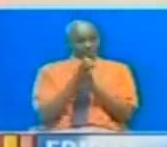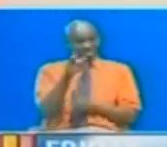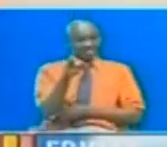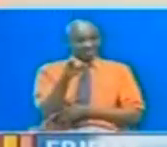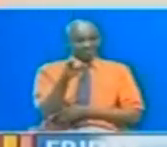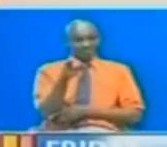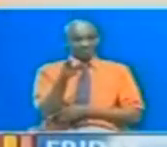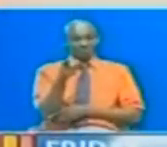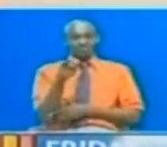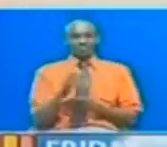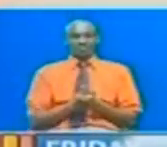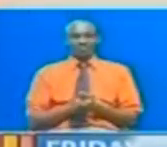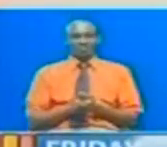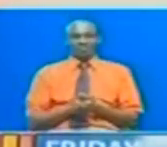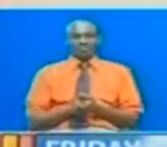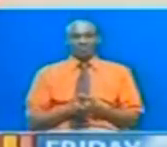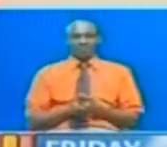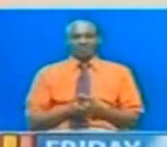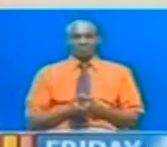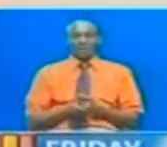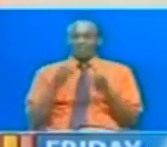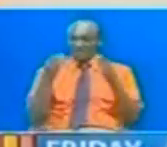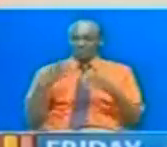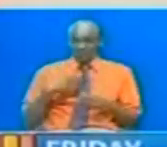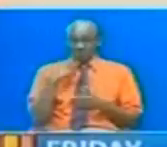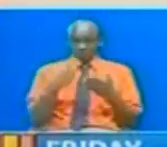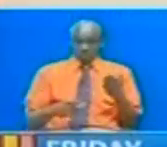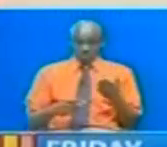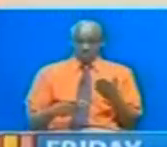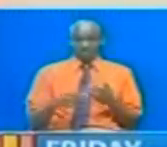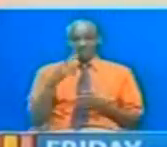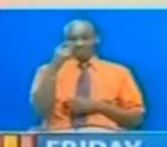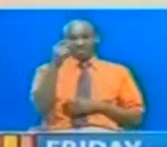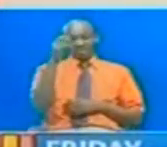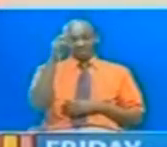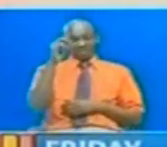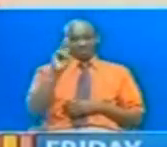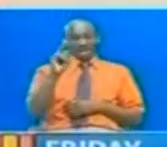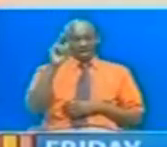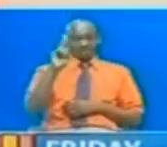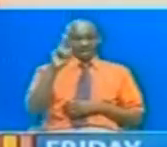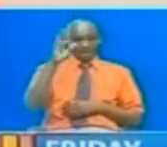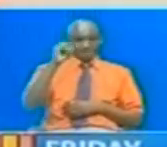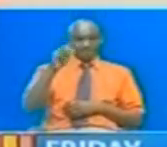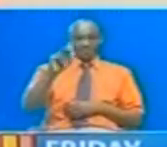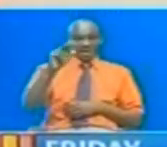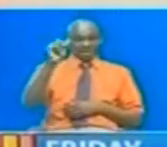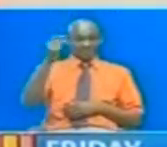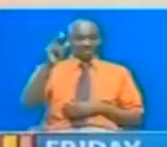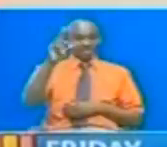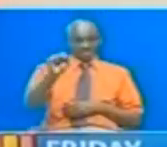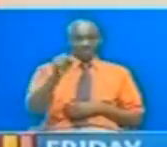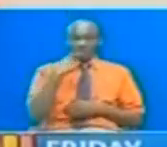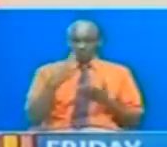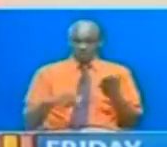of the terminal part, the ending. Yes. Many people talk of tumultuous welcome. We don't uh-huh. say tumultuous. Uh-huh.